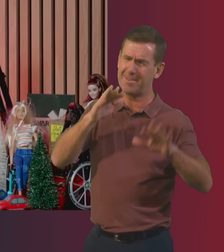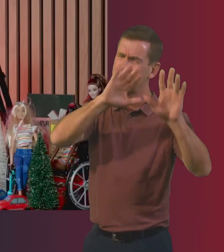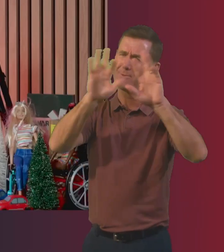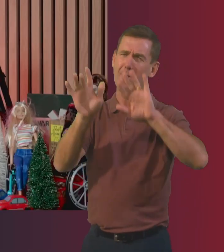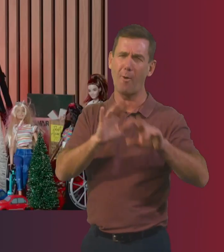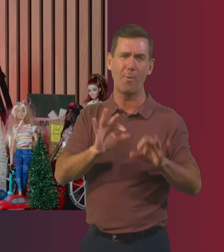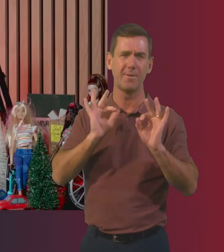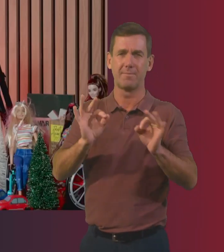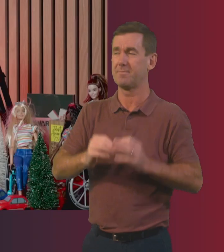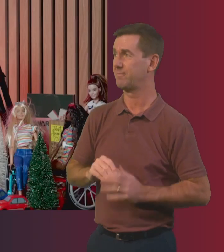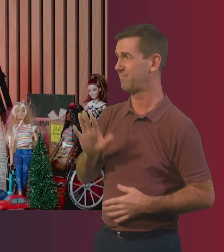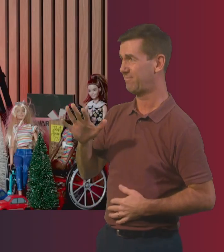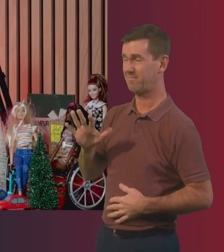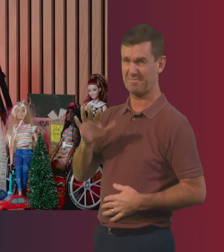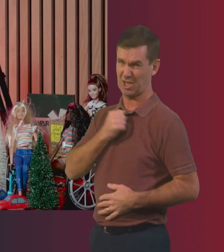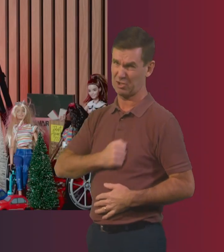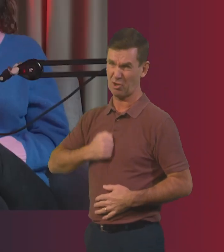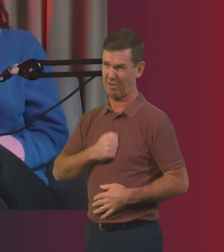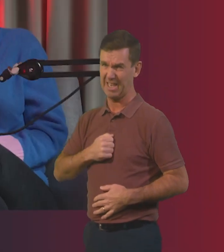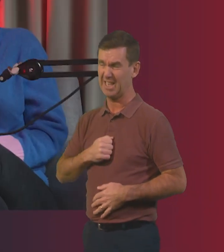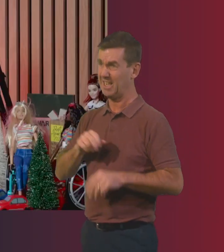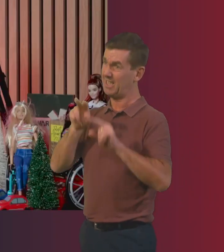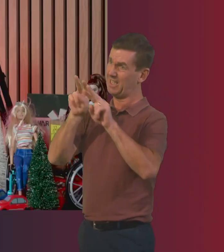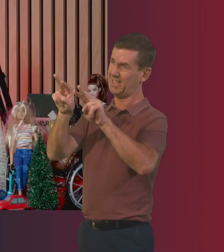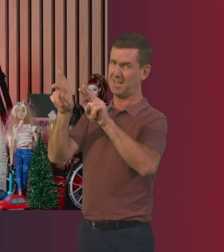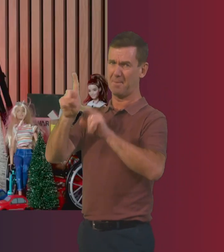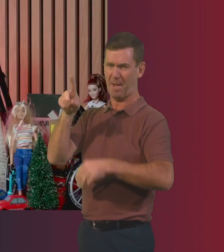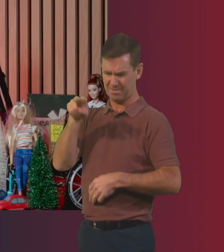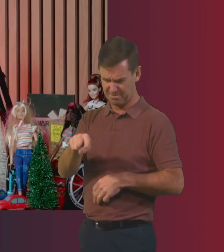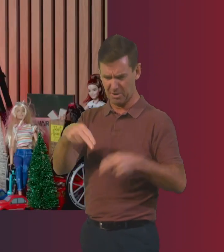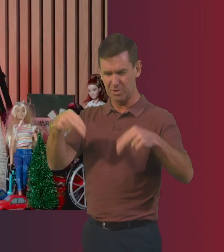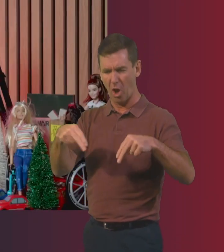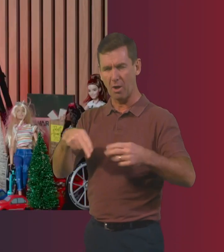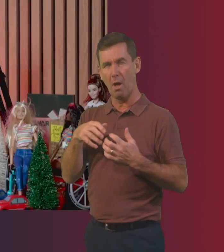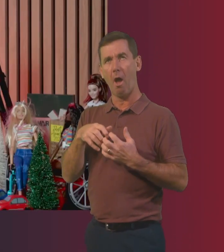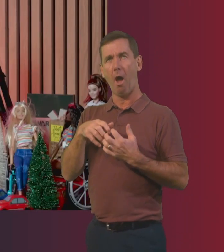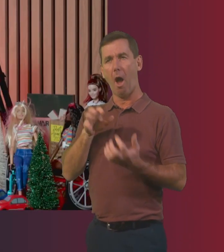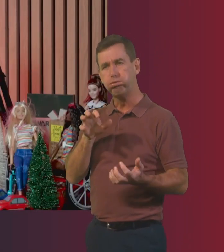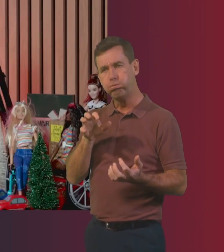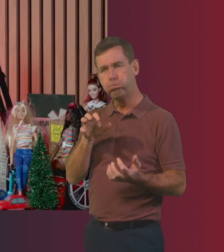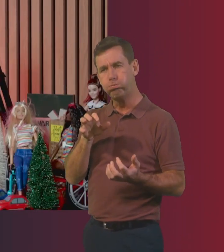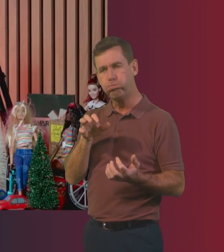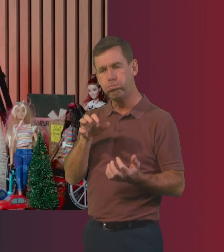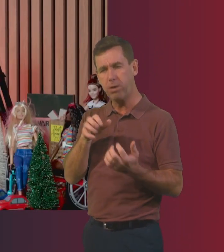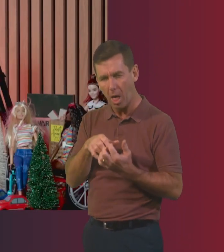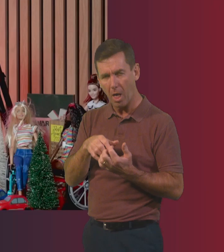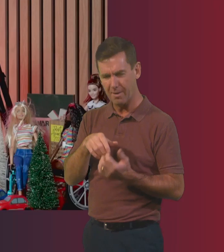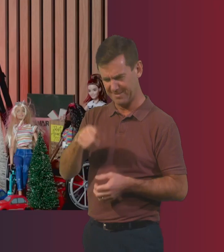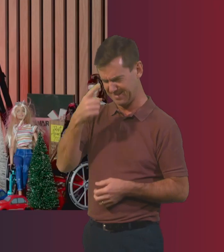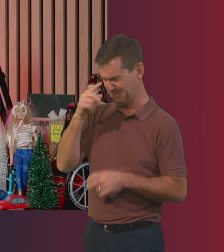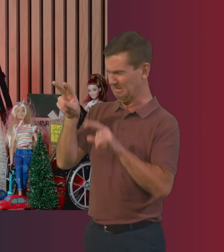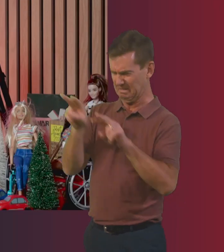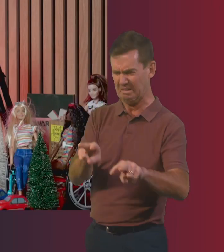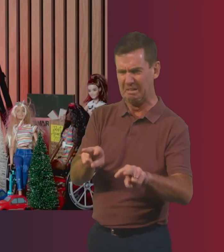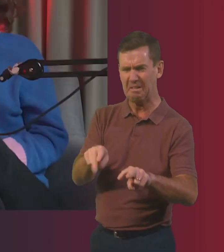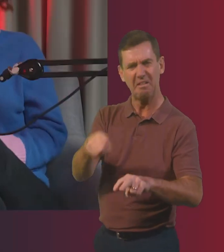I'm concentrating, but Digby just know. did a big sigh as if to go, when will this ever end? You just really put me off, did